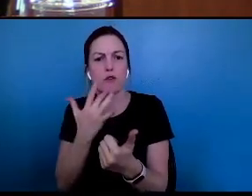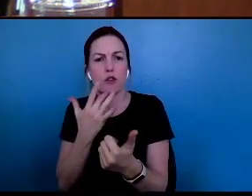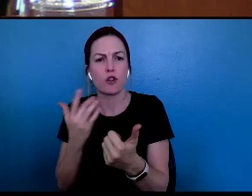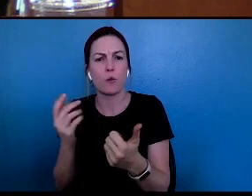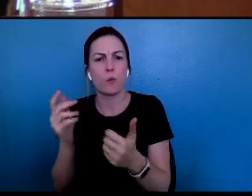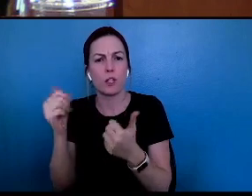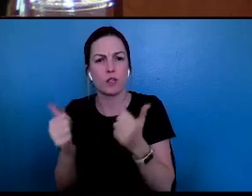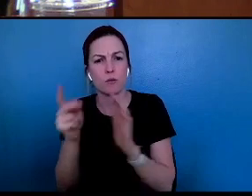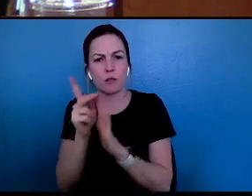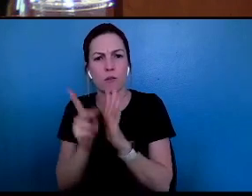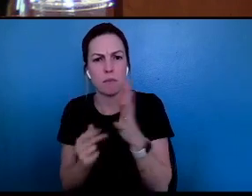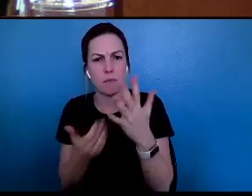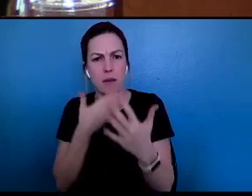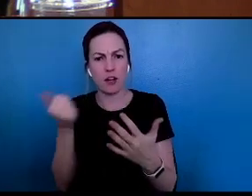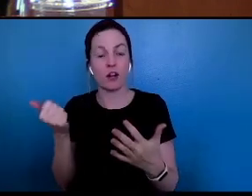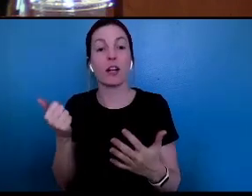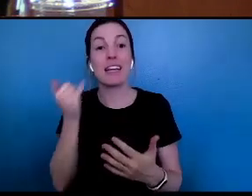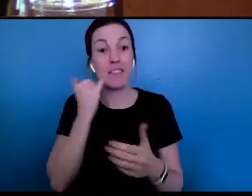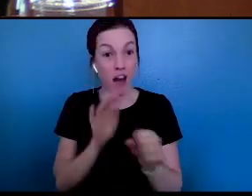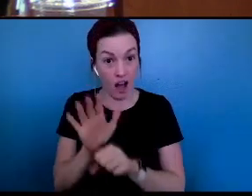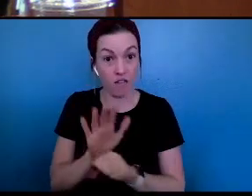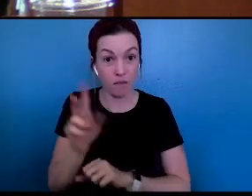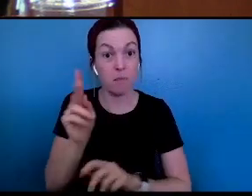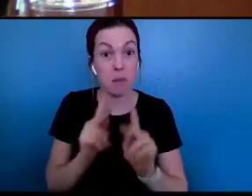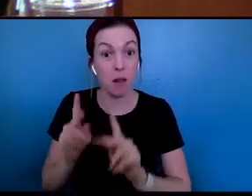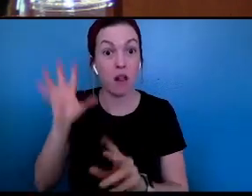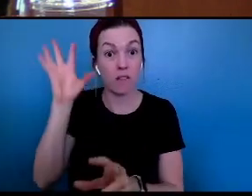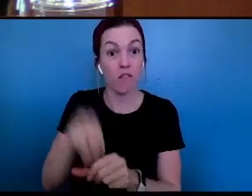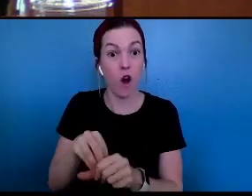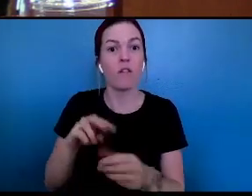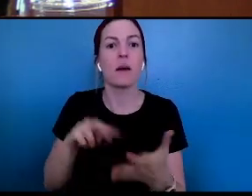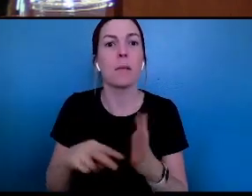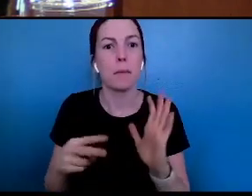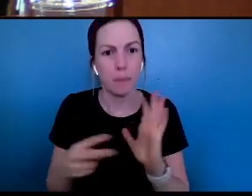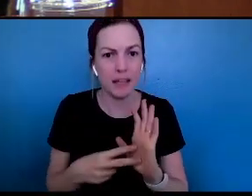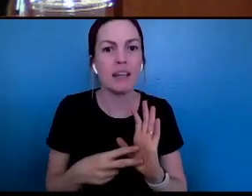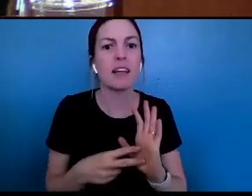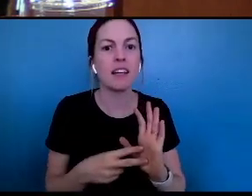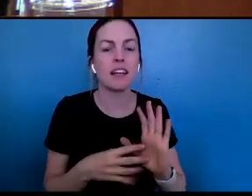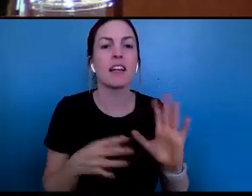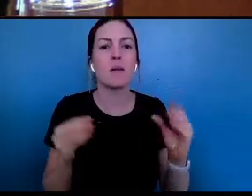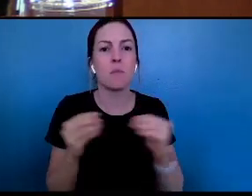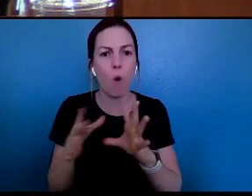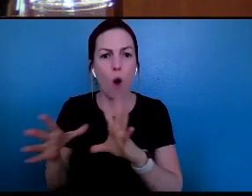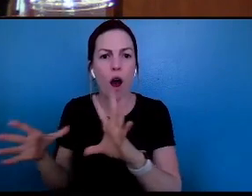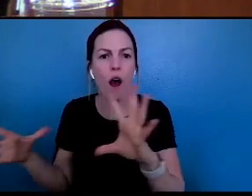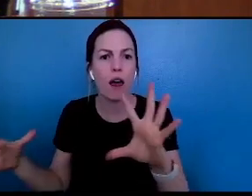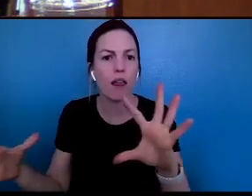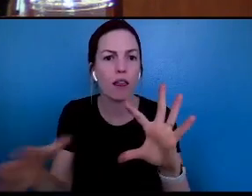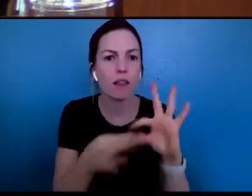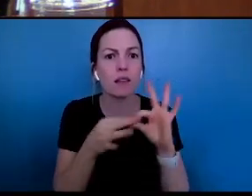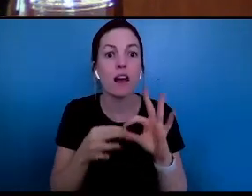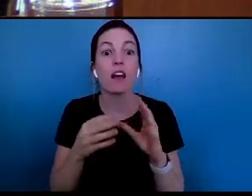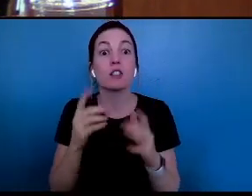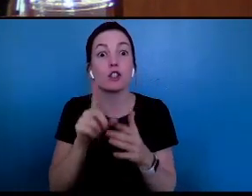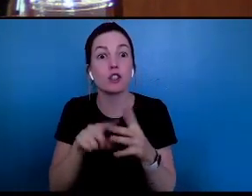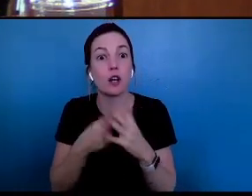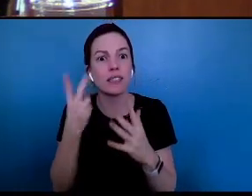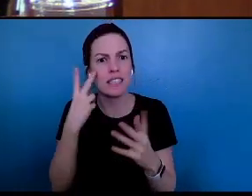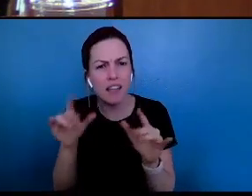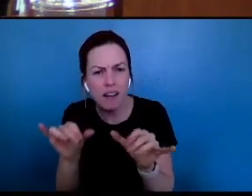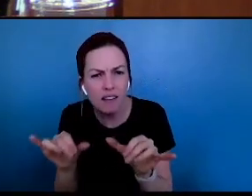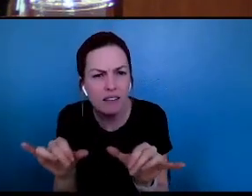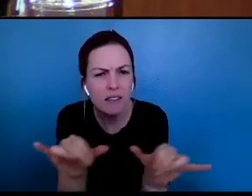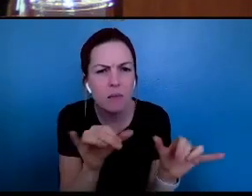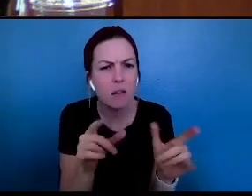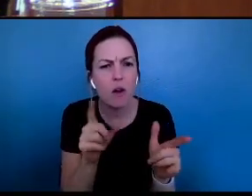as sufficient amount of people do this, the bridging statements start to emerge, consensus start to emerge, everybody's